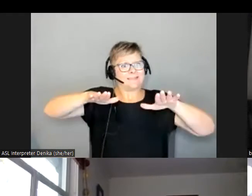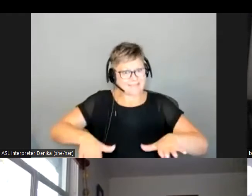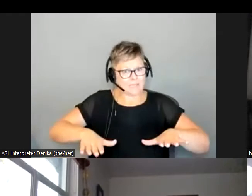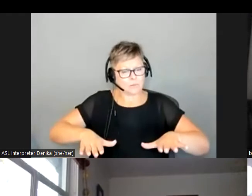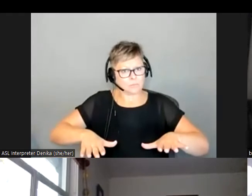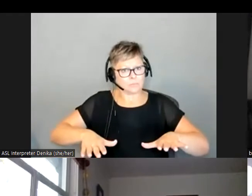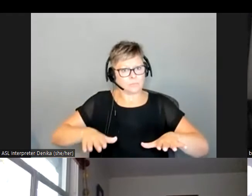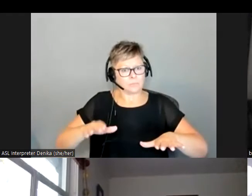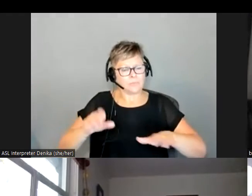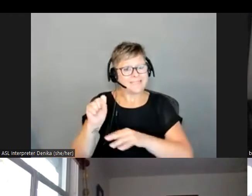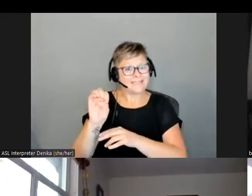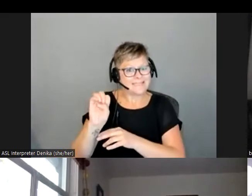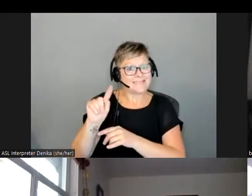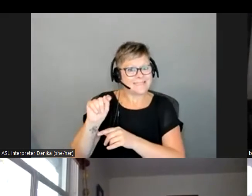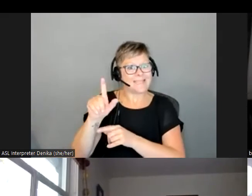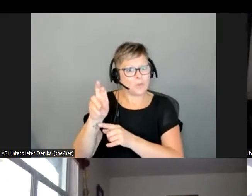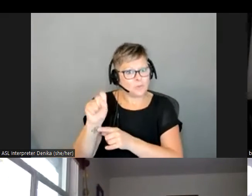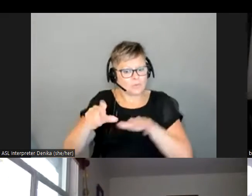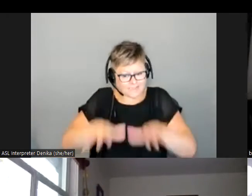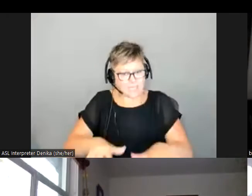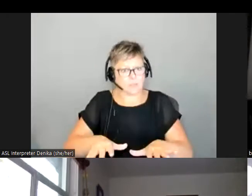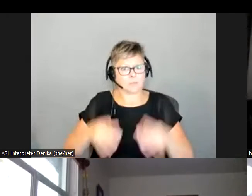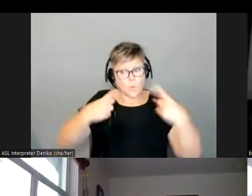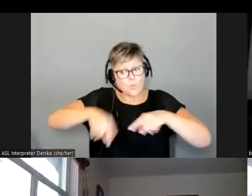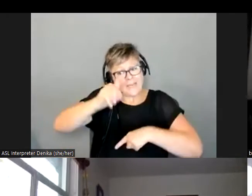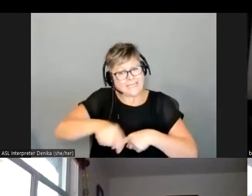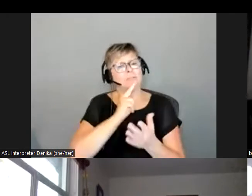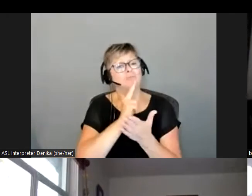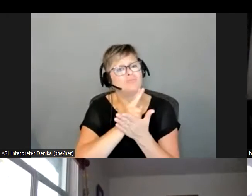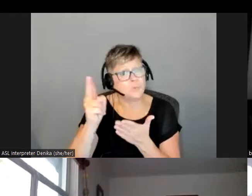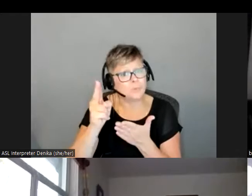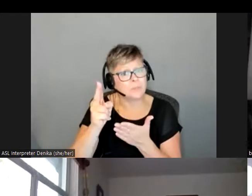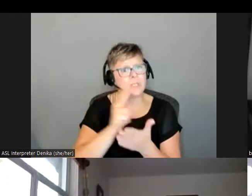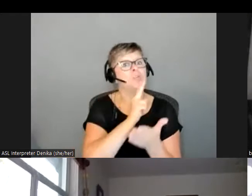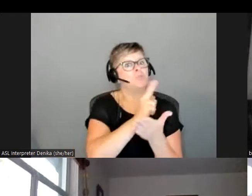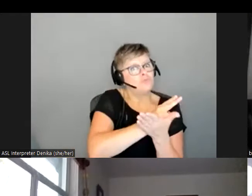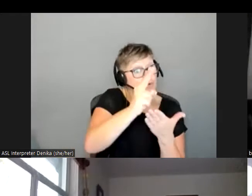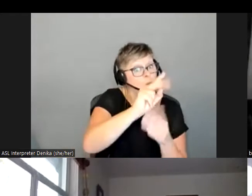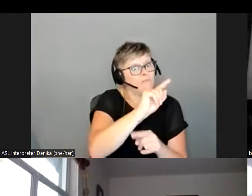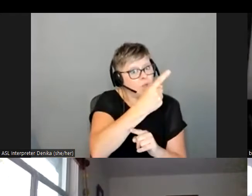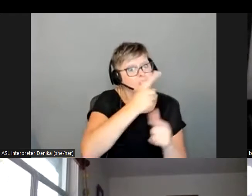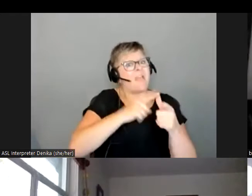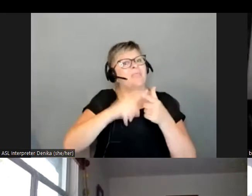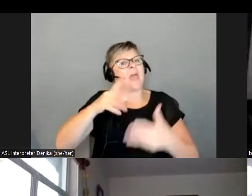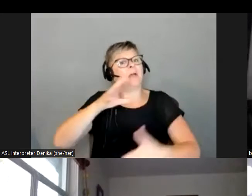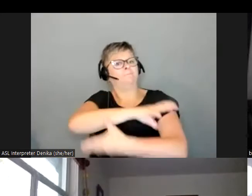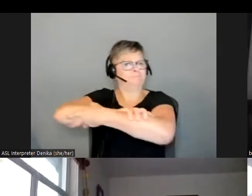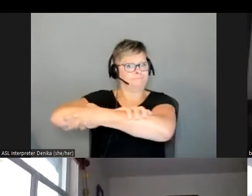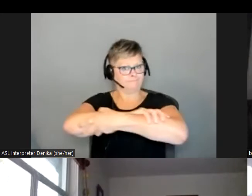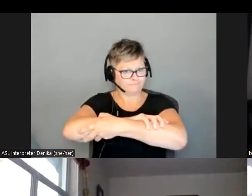What we need the truths, because truth comes before reconciliation. And we have to know the